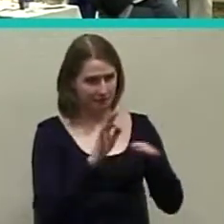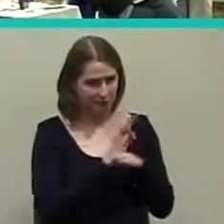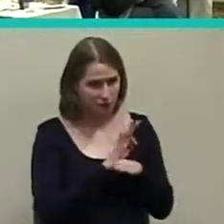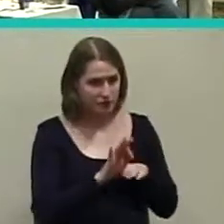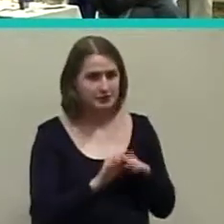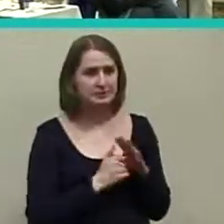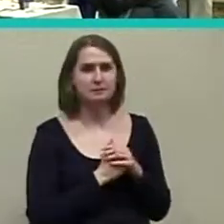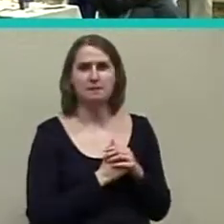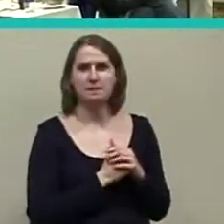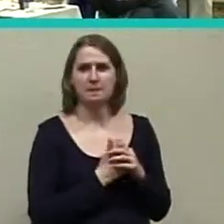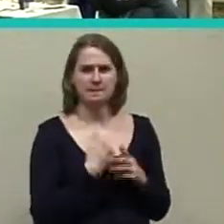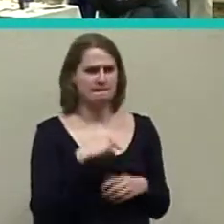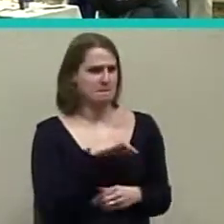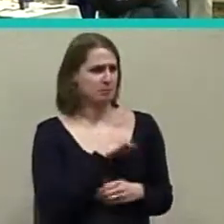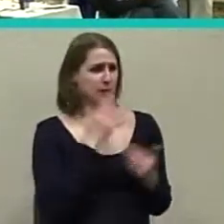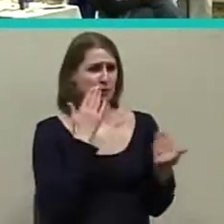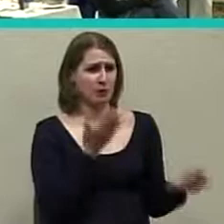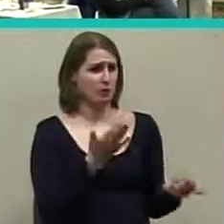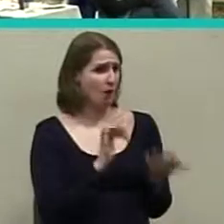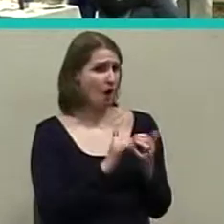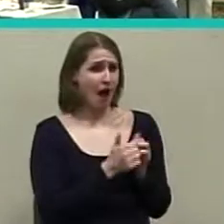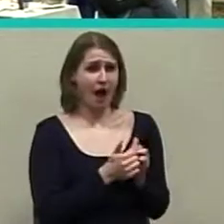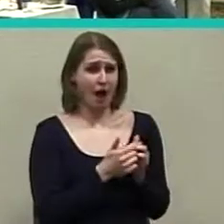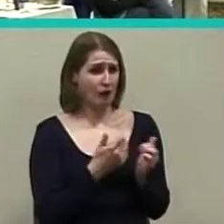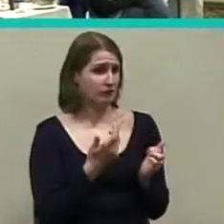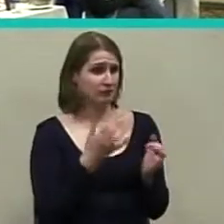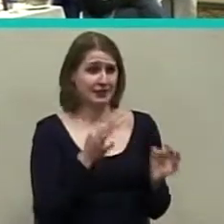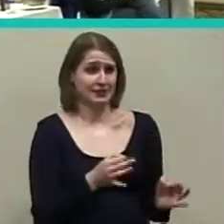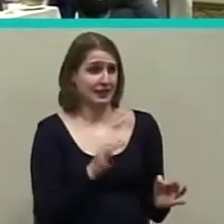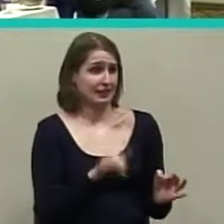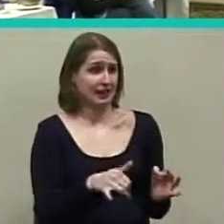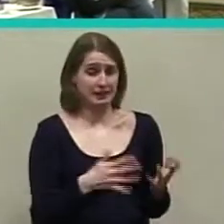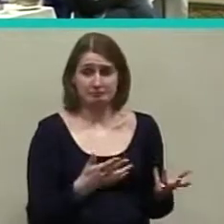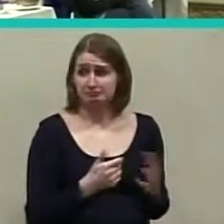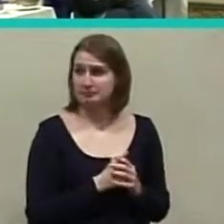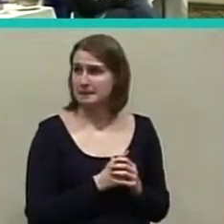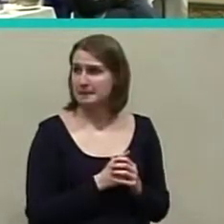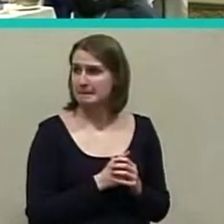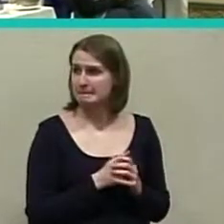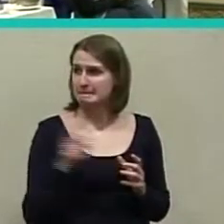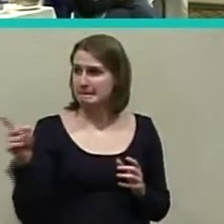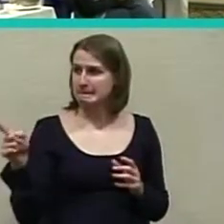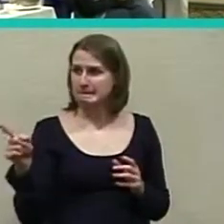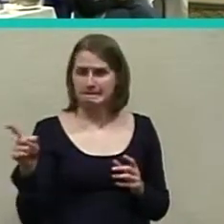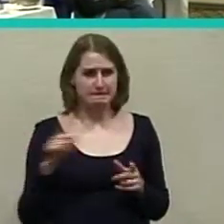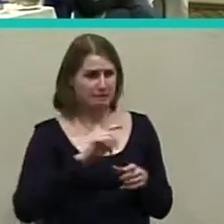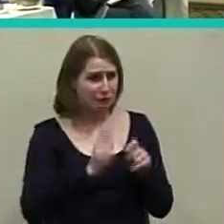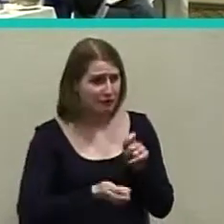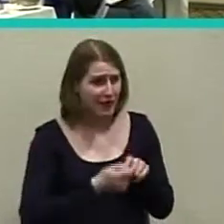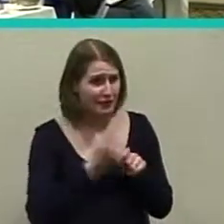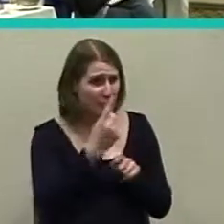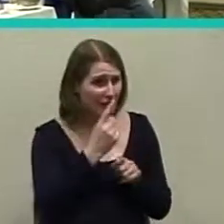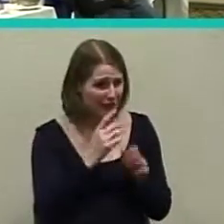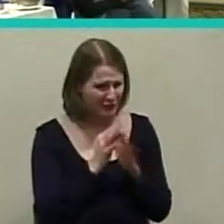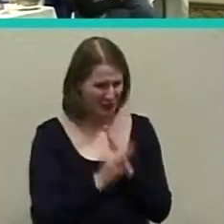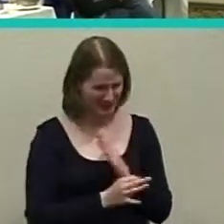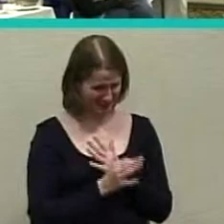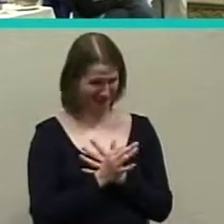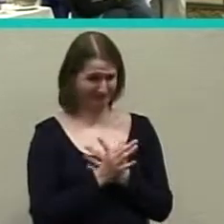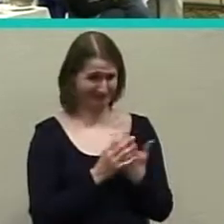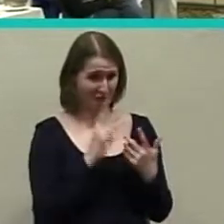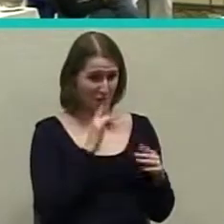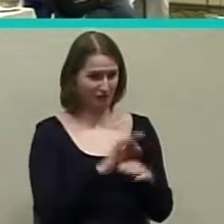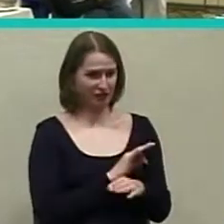We don't know how they drew that, all right? Is there... one of the choices? What's that? Is revenge one of the choices? Is revenge one of the choices?